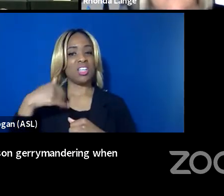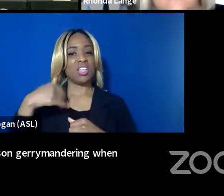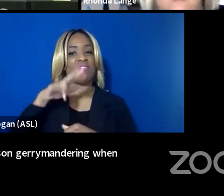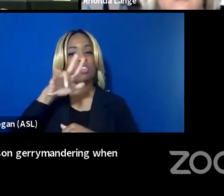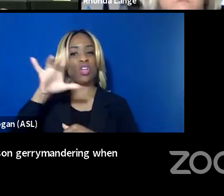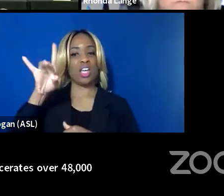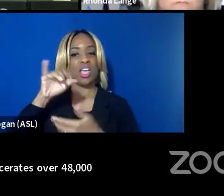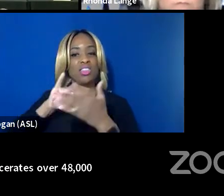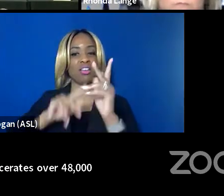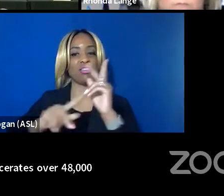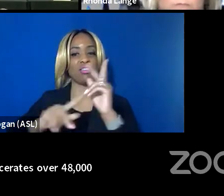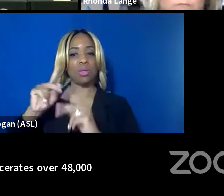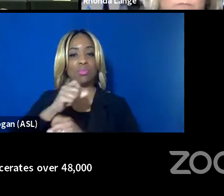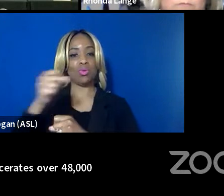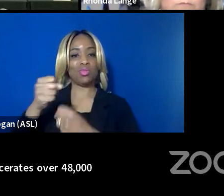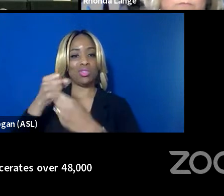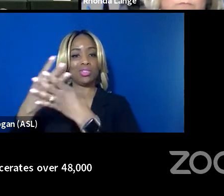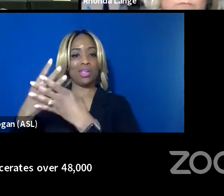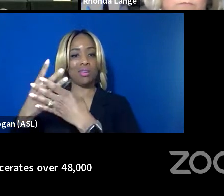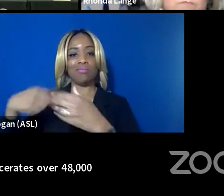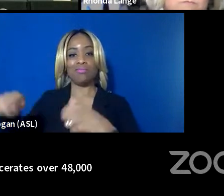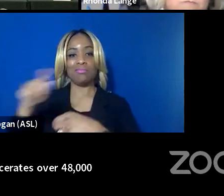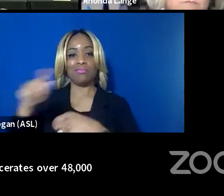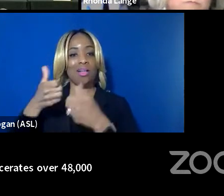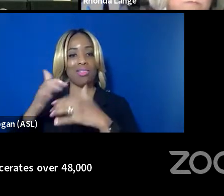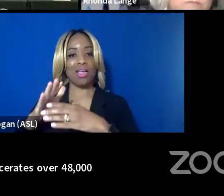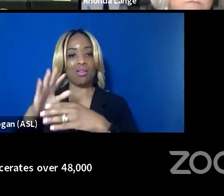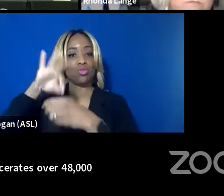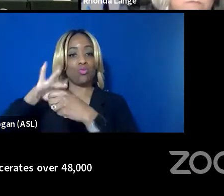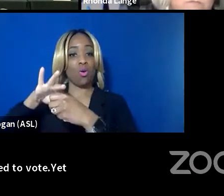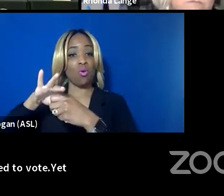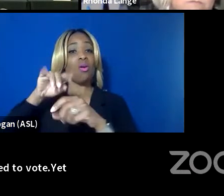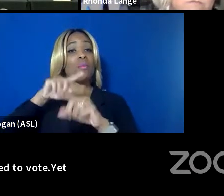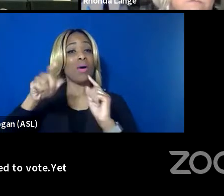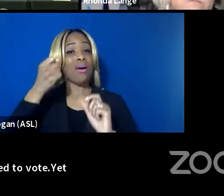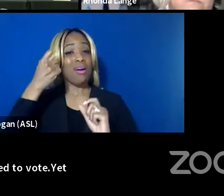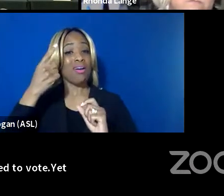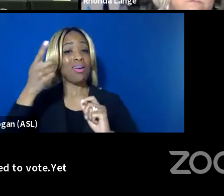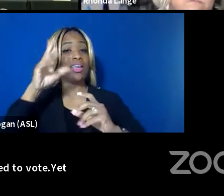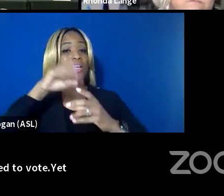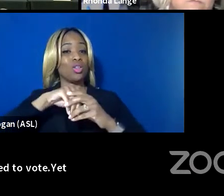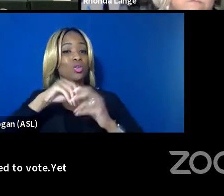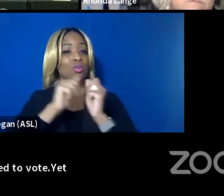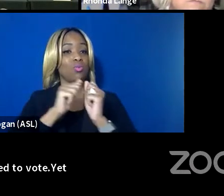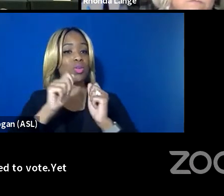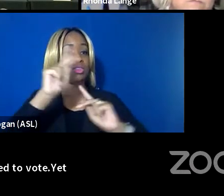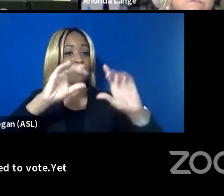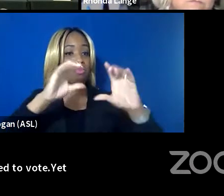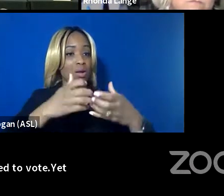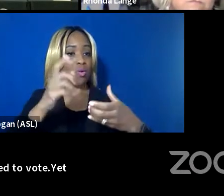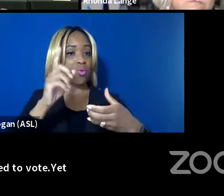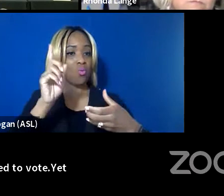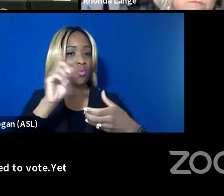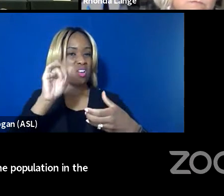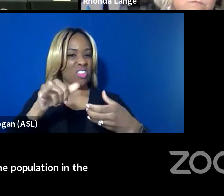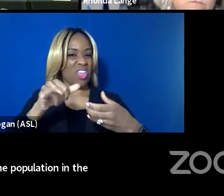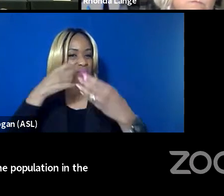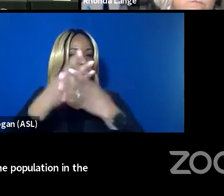not allowed to vote. Yet these people are included in the population in the county where they're